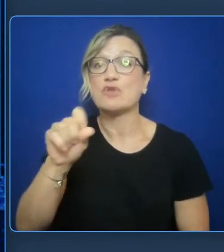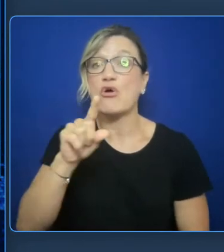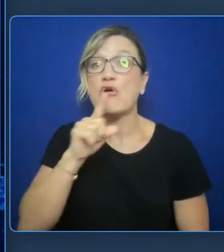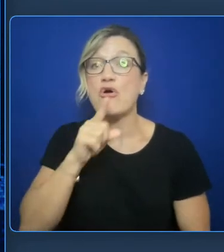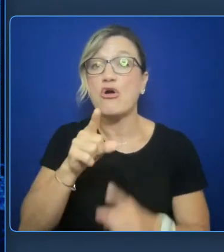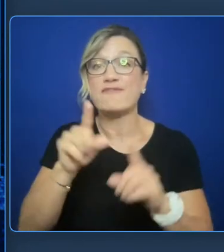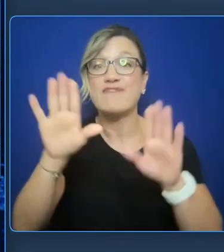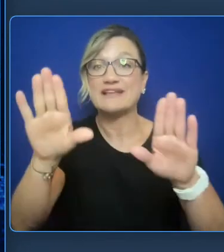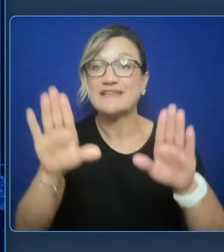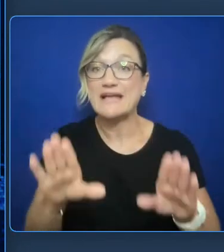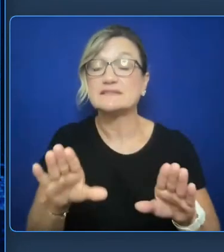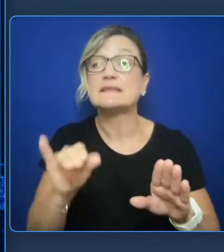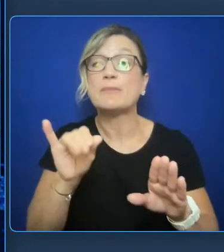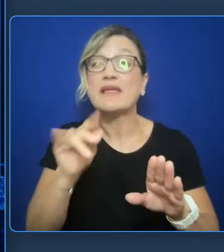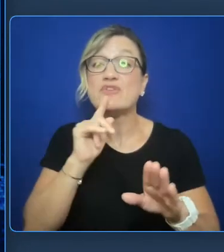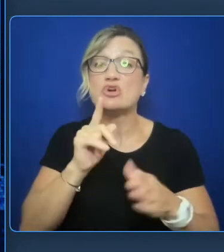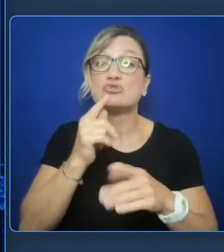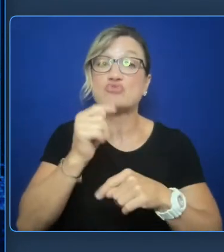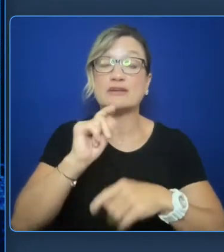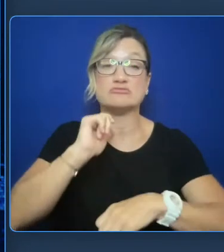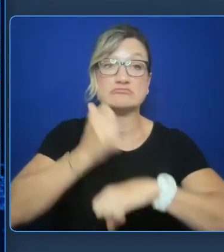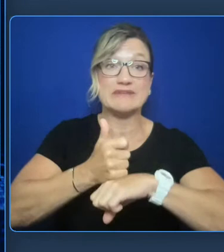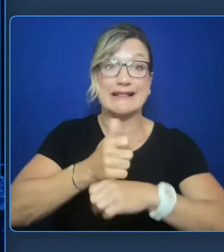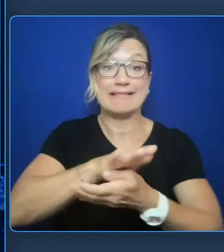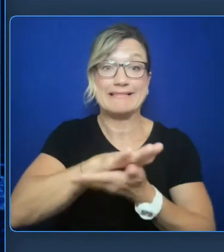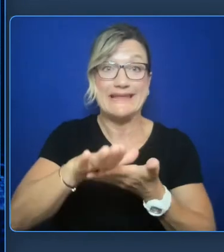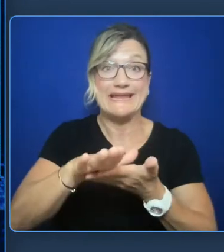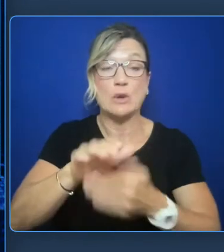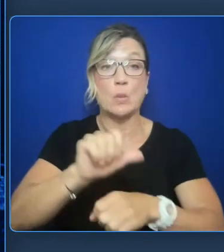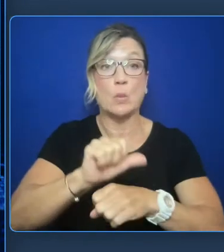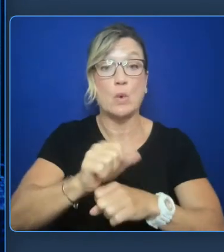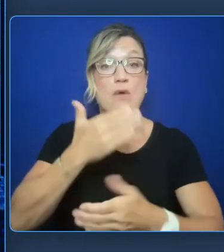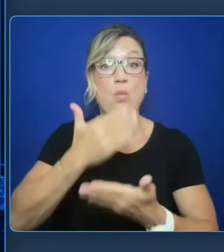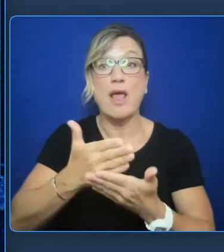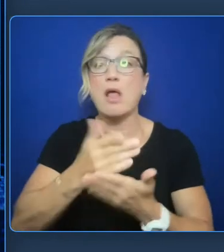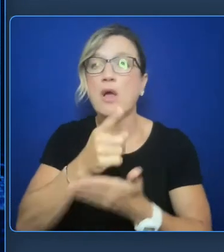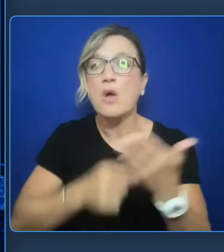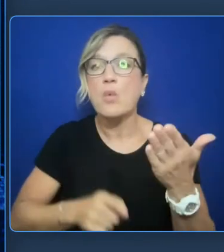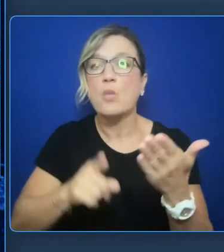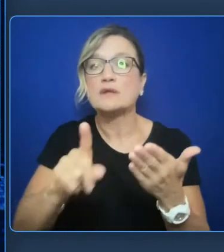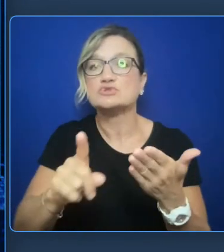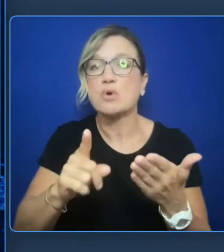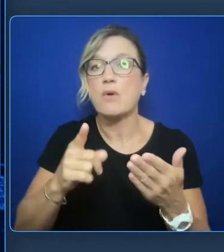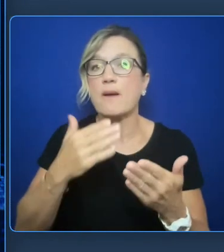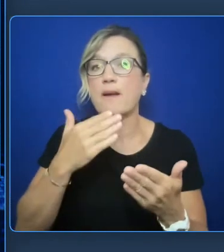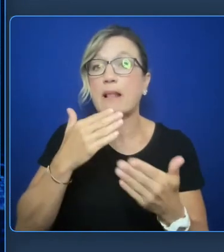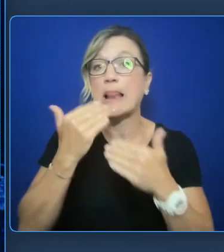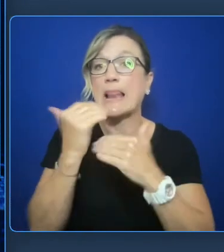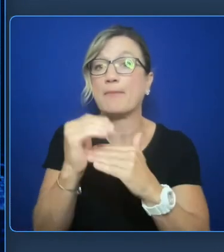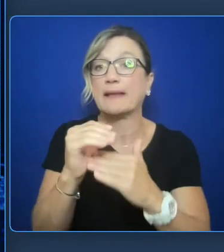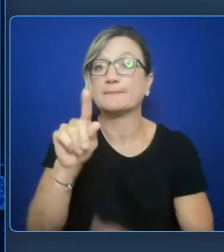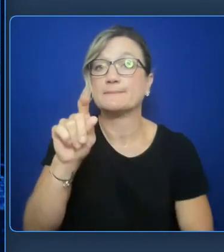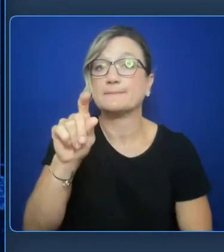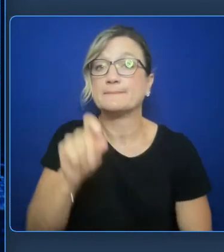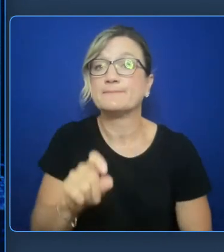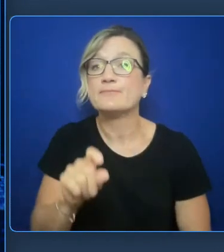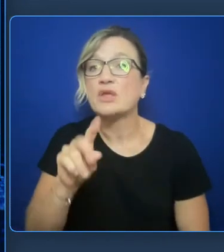if you're trying to do a clean install to make it effective and work well? 200 feet, is that too long?